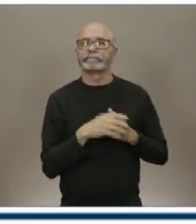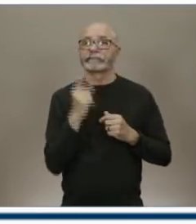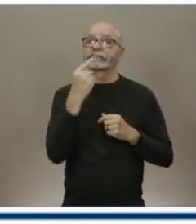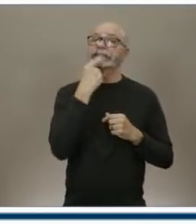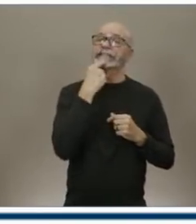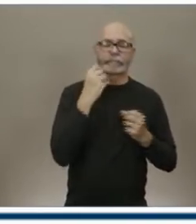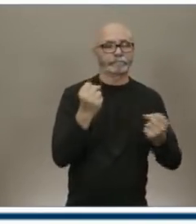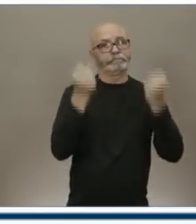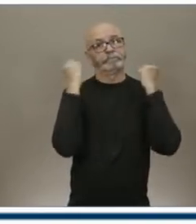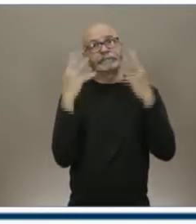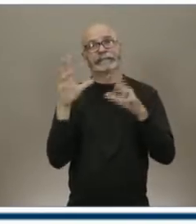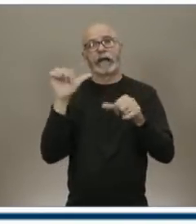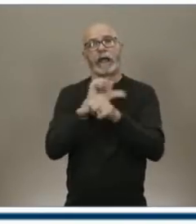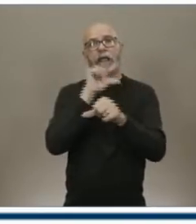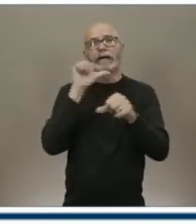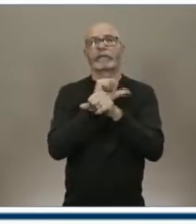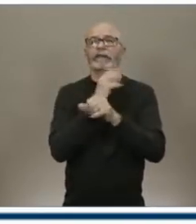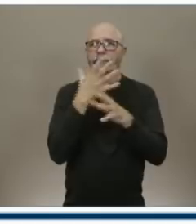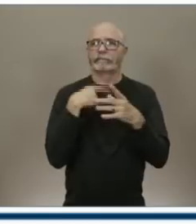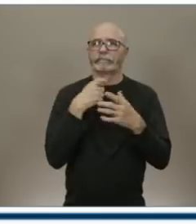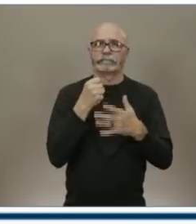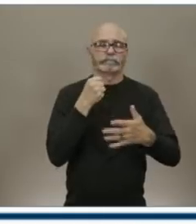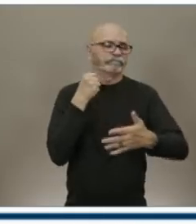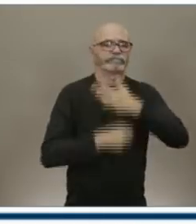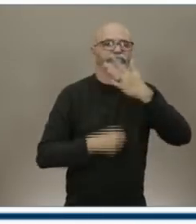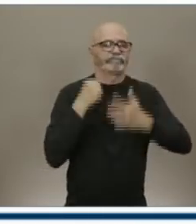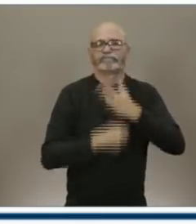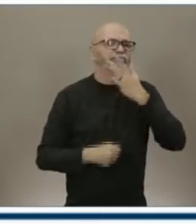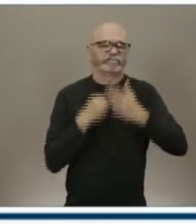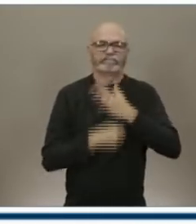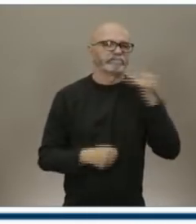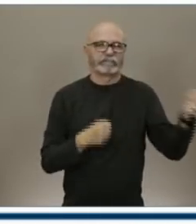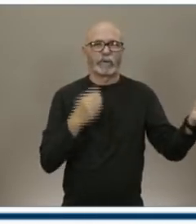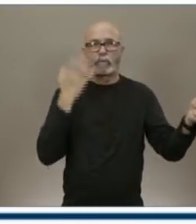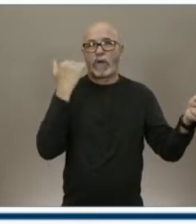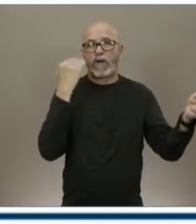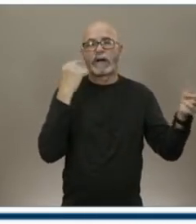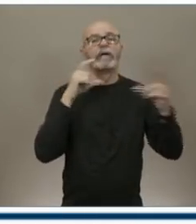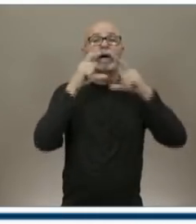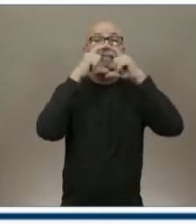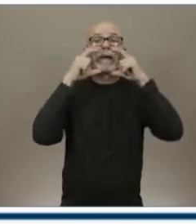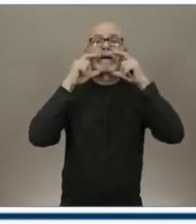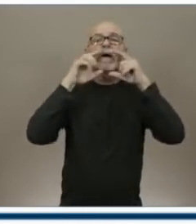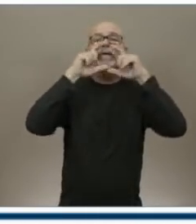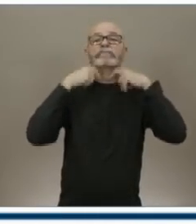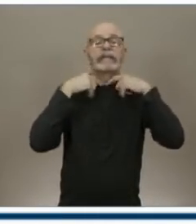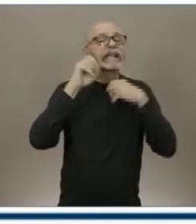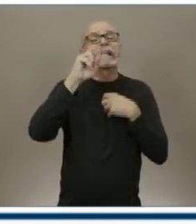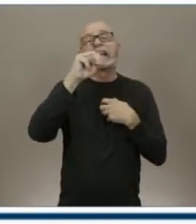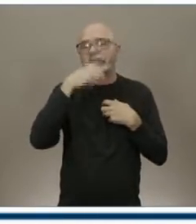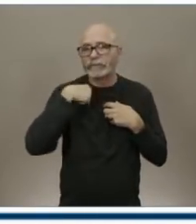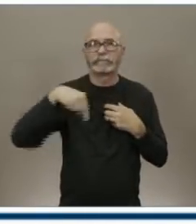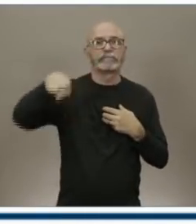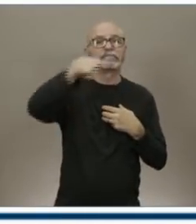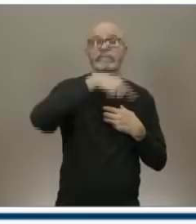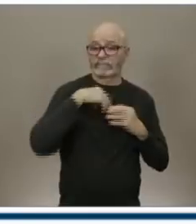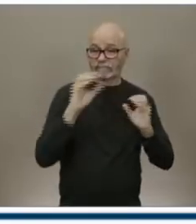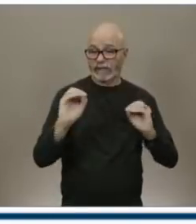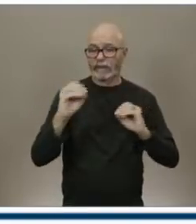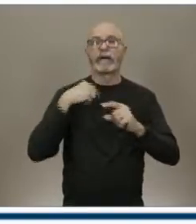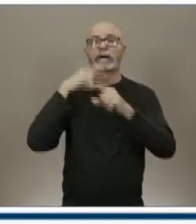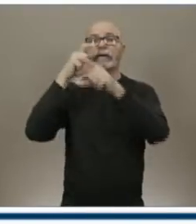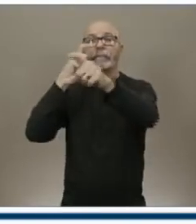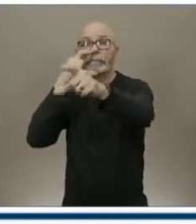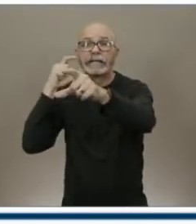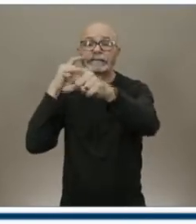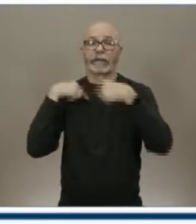charges because of the interaction between themselves and someone who wasn't wearing a mask. All we're asking people to do is put a mask on. This